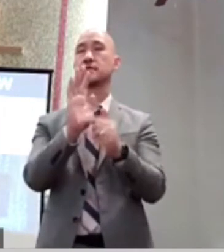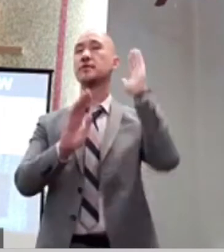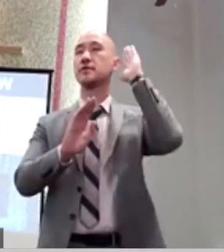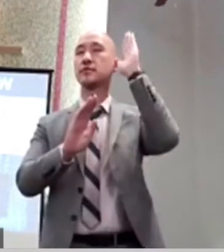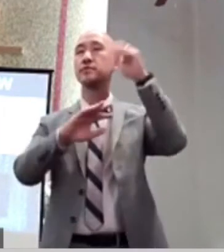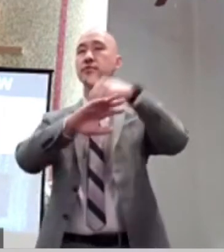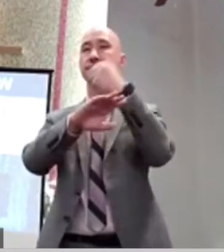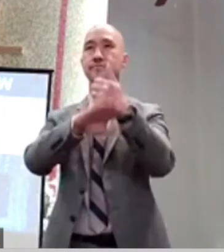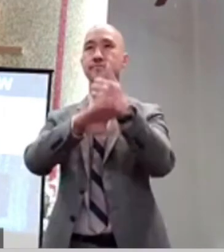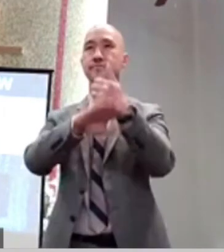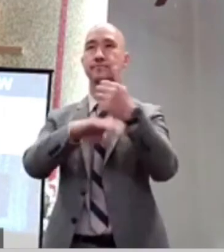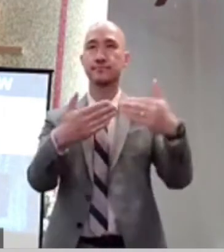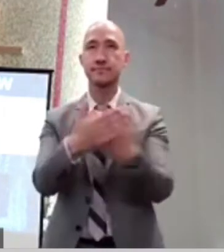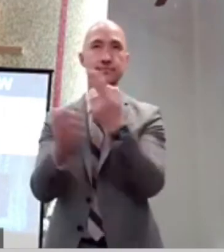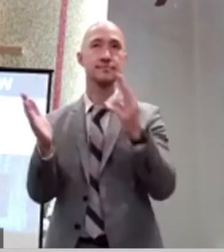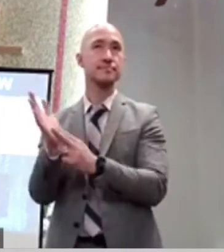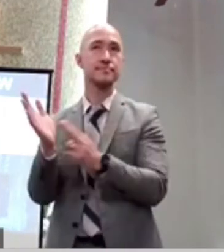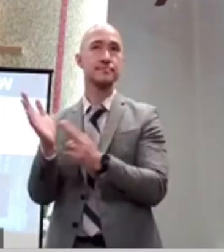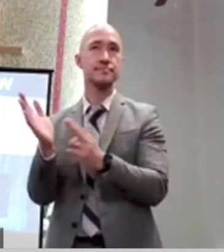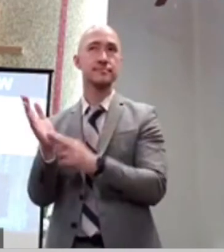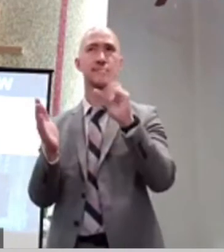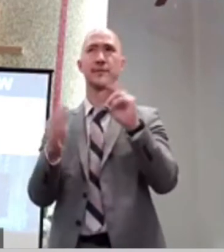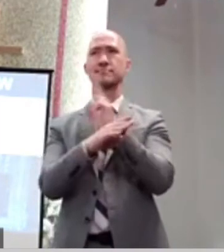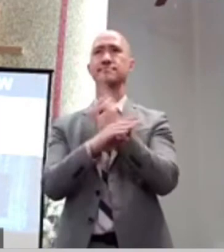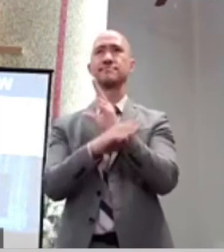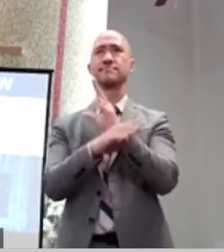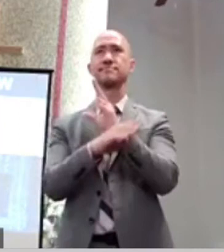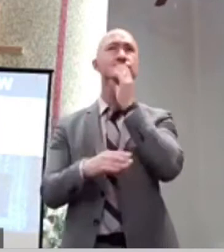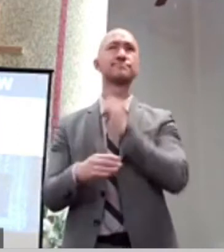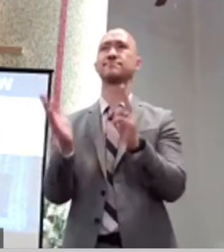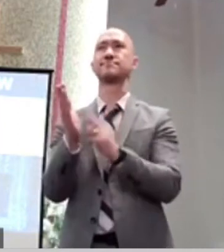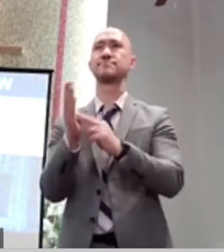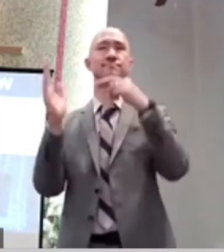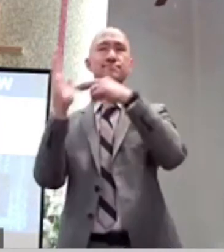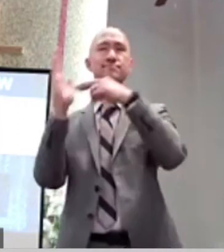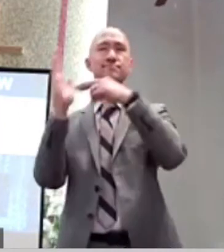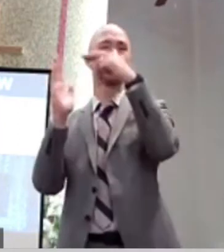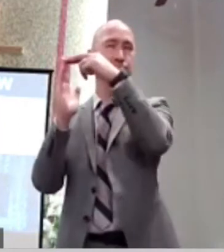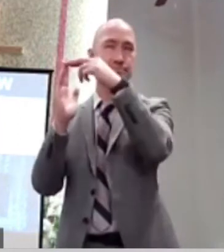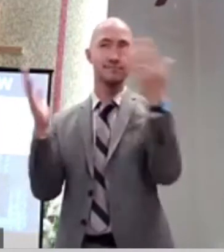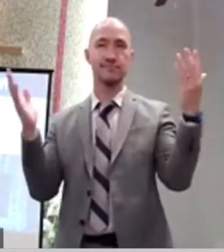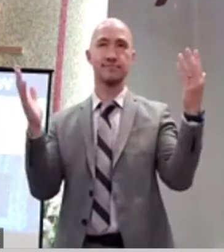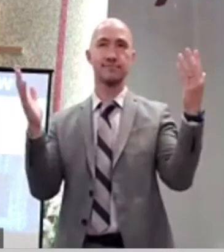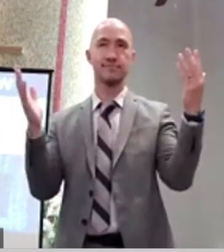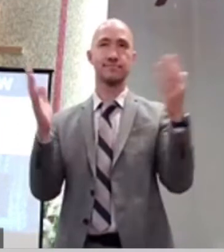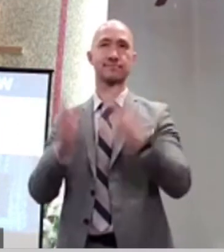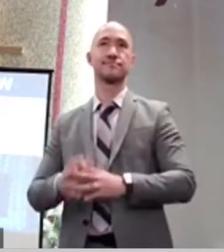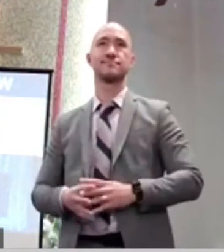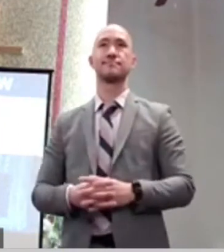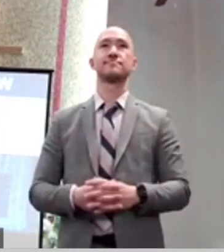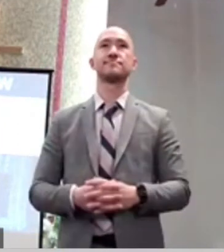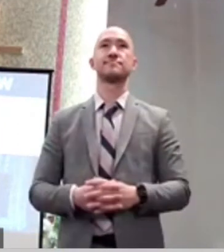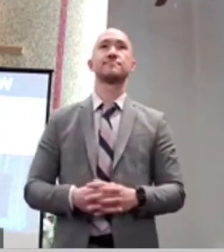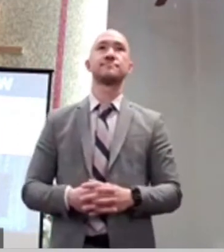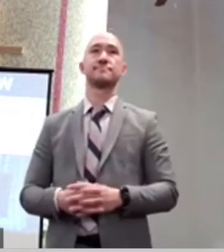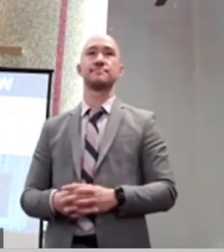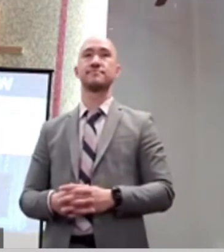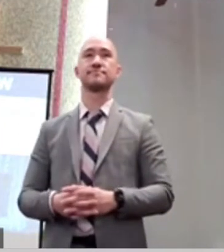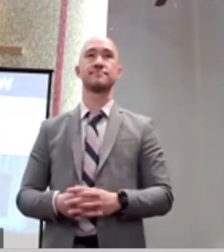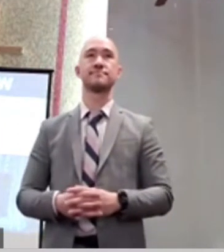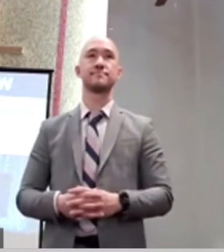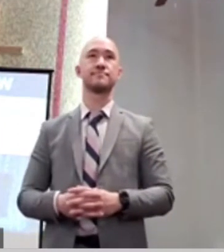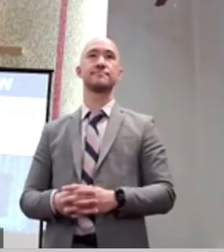the law, not a covenant where we're going to be judging people by all these exacting ordinances and laws as they